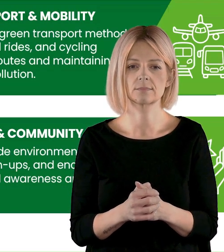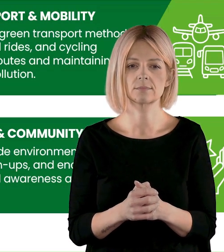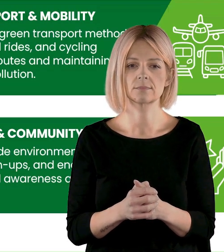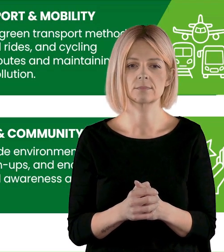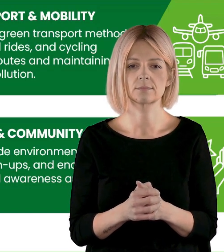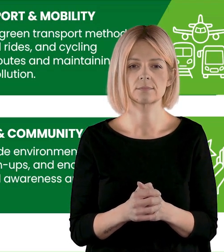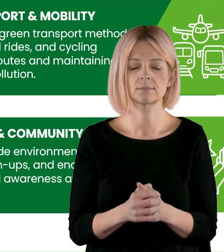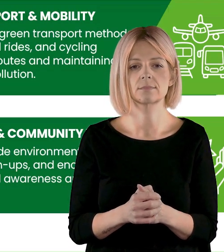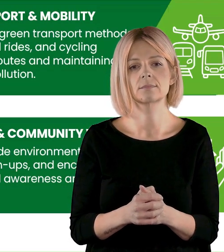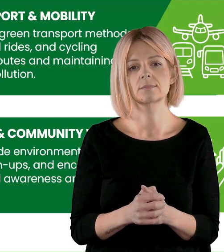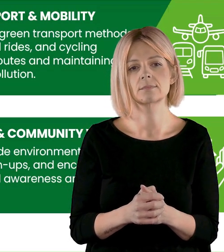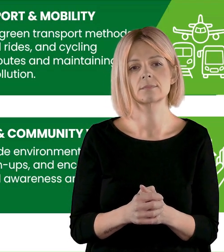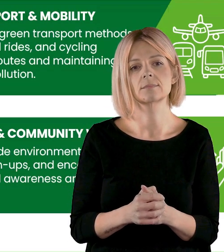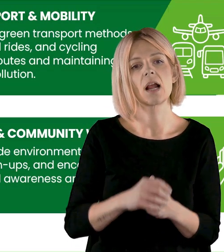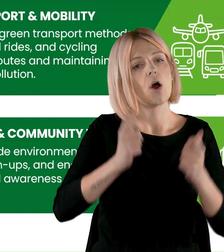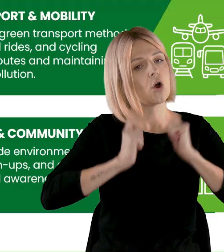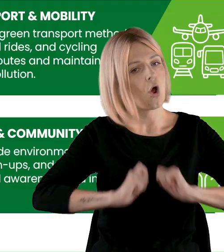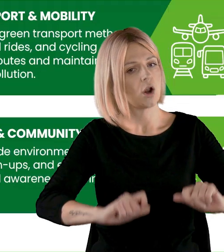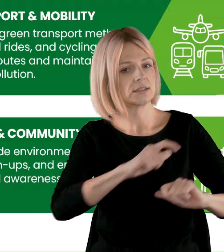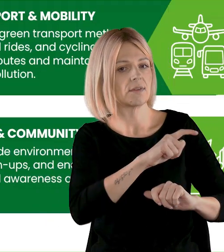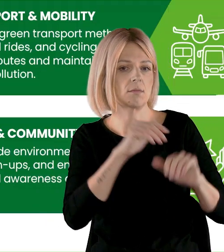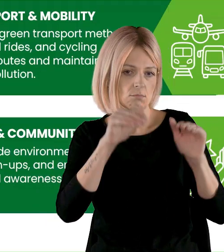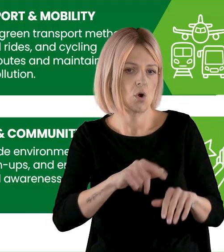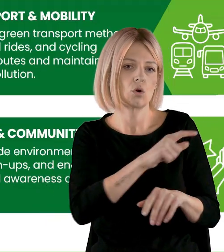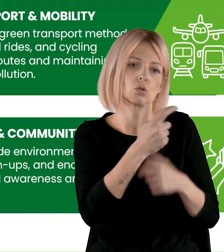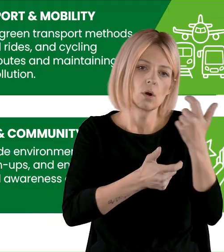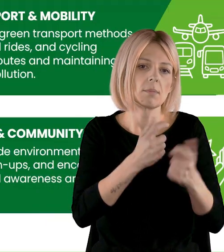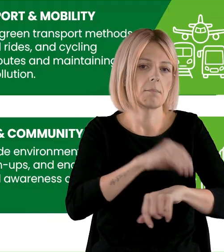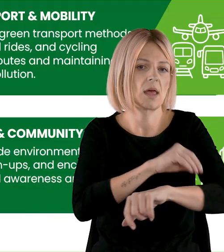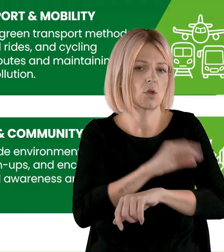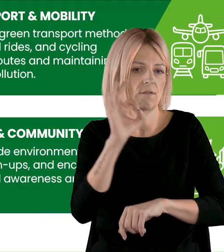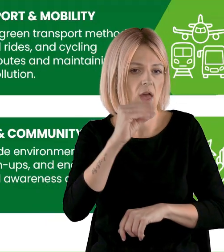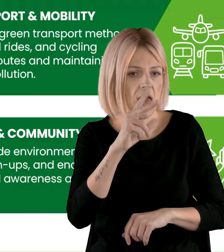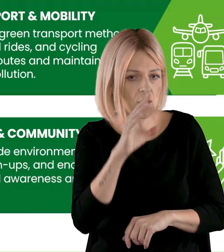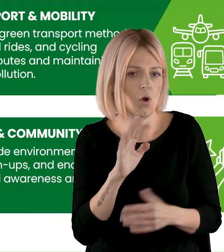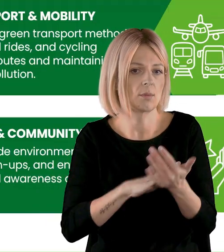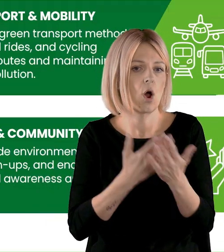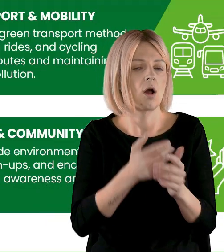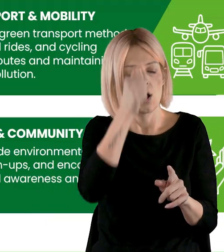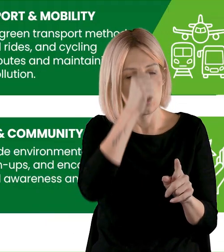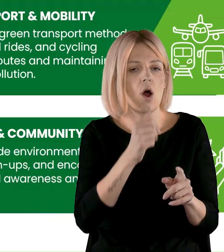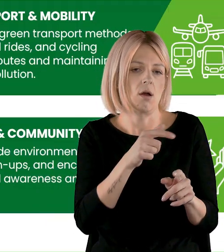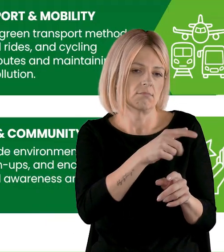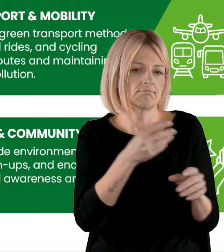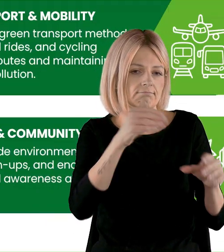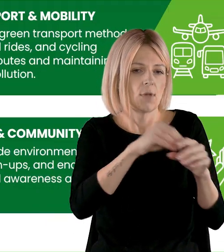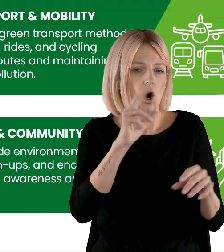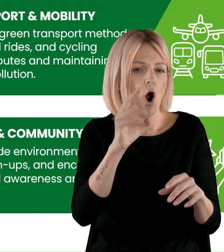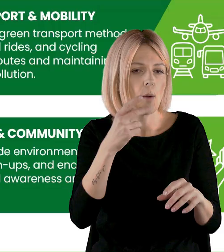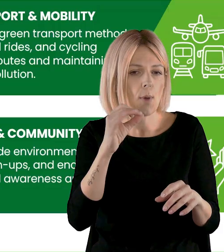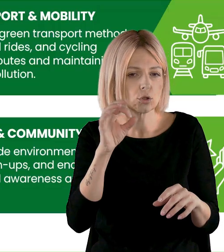and they can make these jobs more green and more environmental and